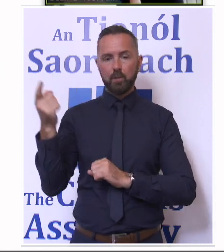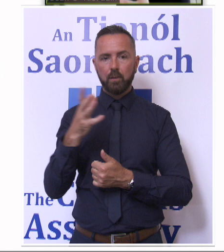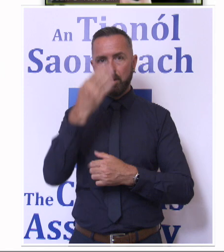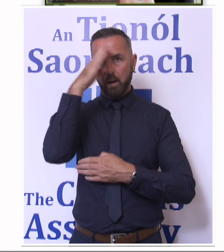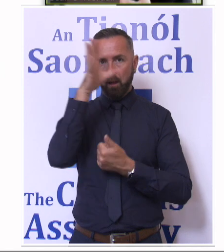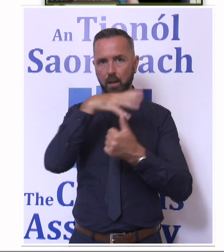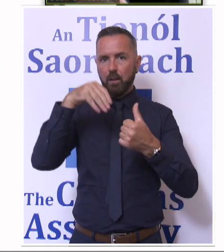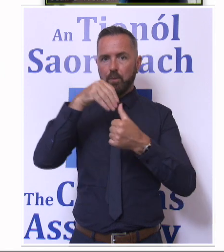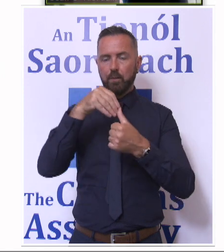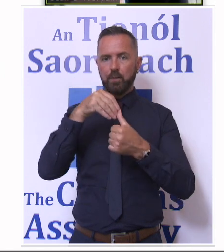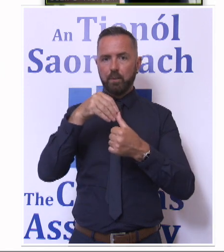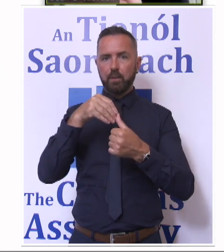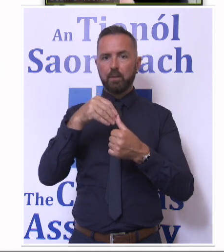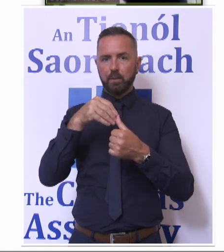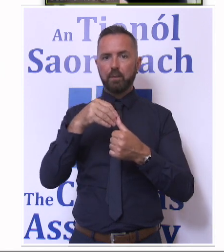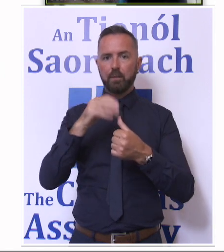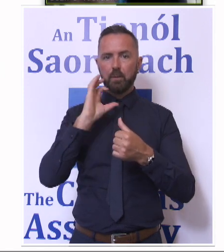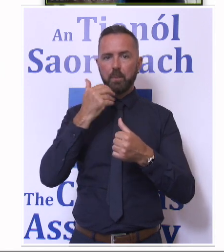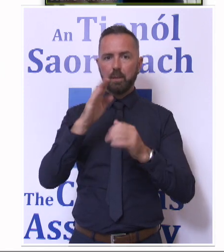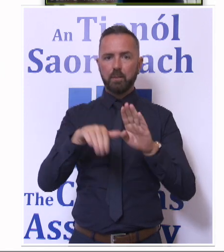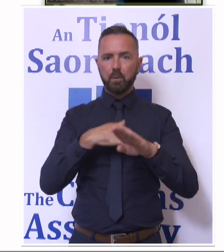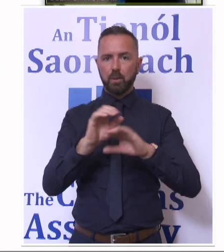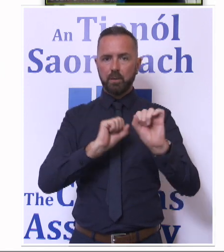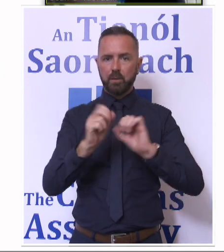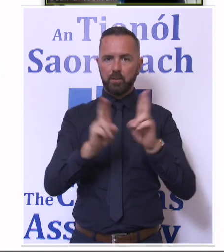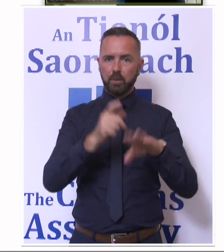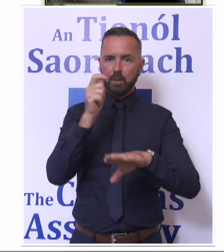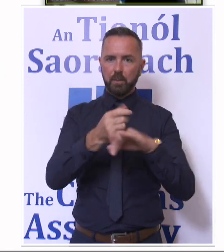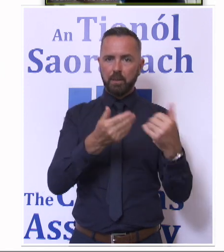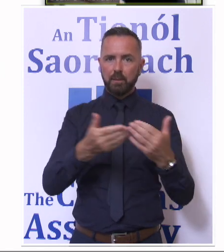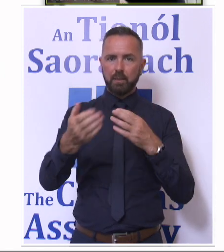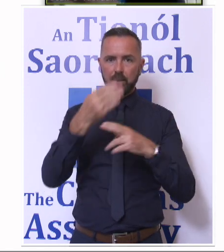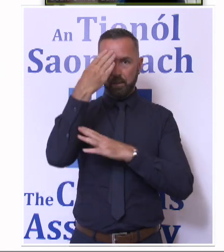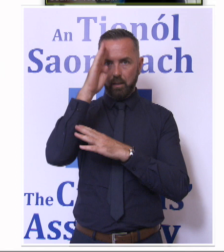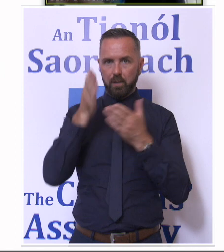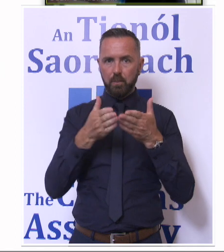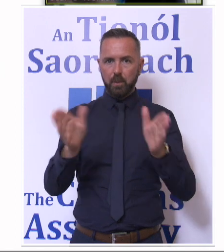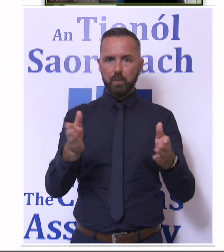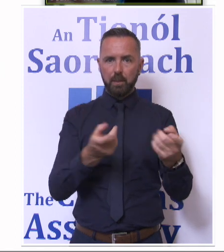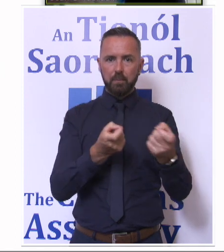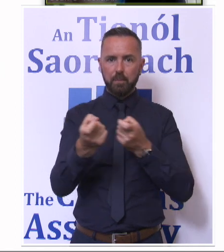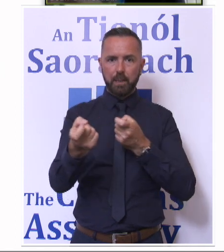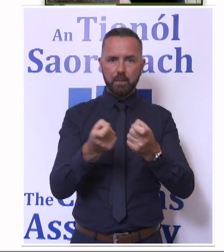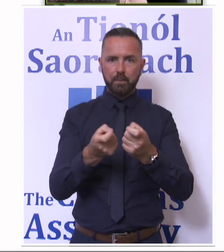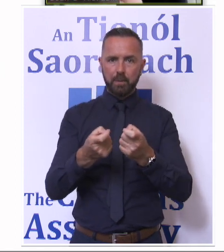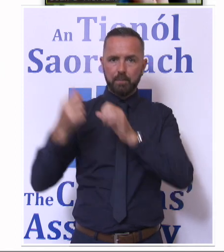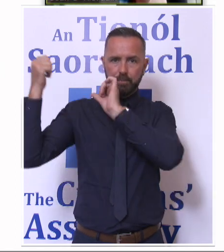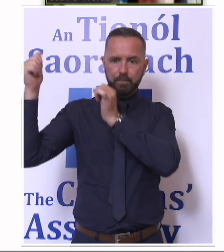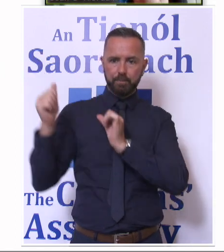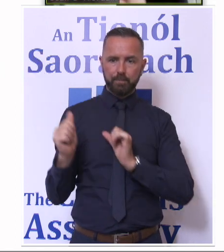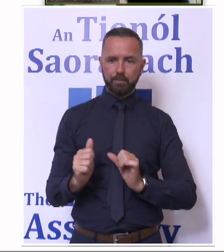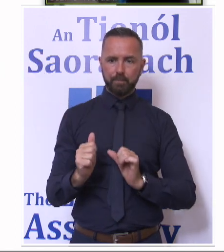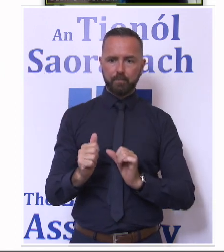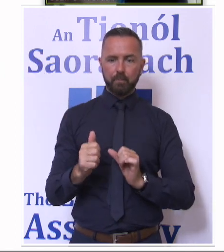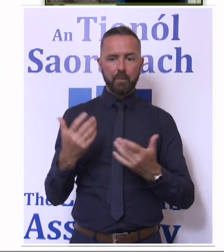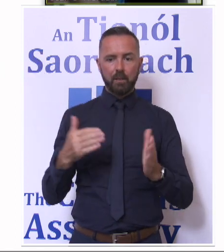in our understanding of where services should be best delivered in Irish public management historically. Now, in fairness, that is beginning